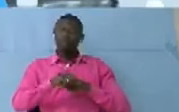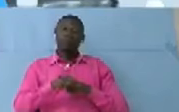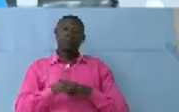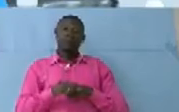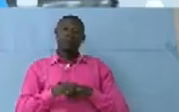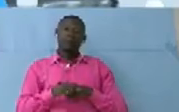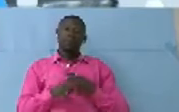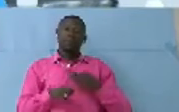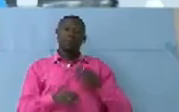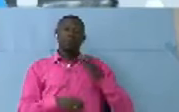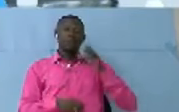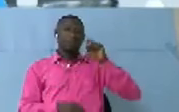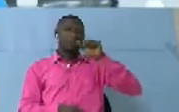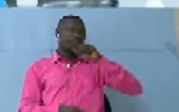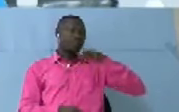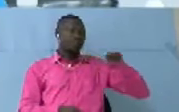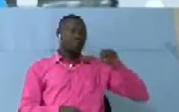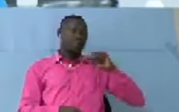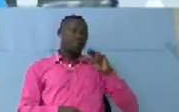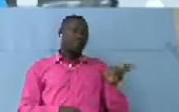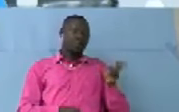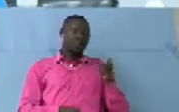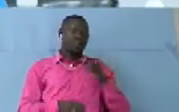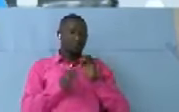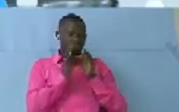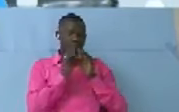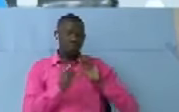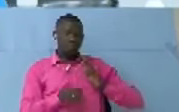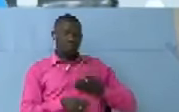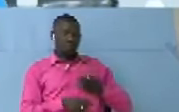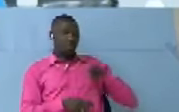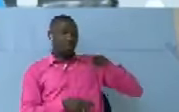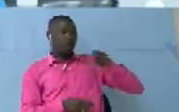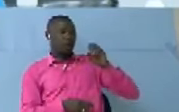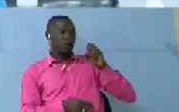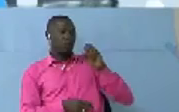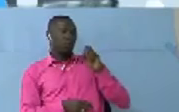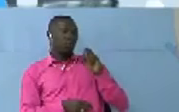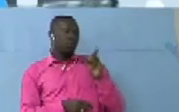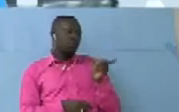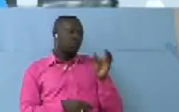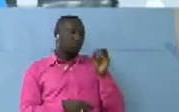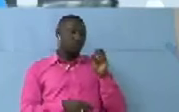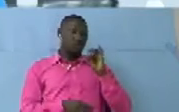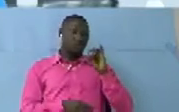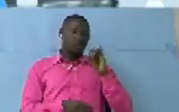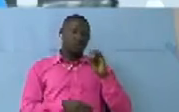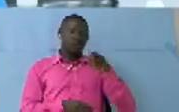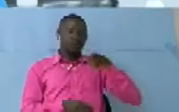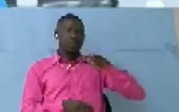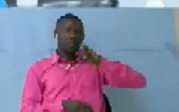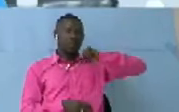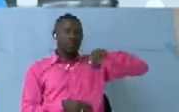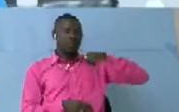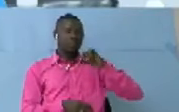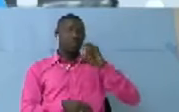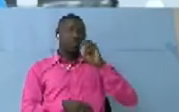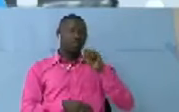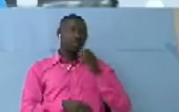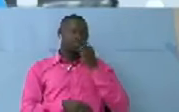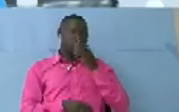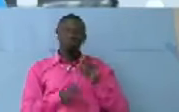Nogoinjai. That was when Commissioner Sane said Nogoinjai. Akama na yi former president. That she said